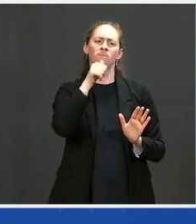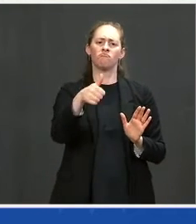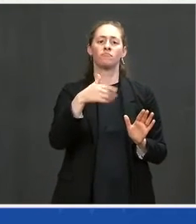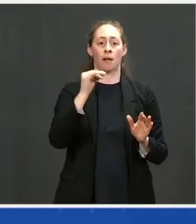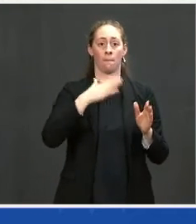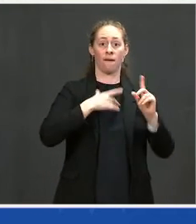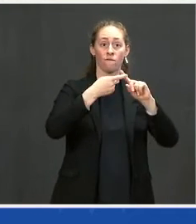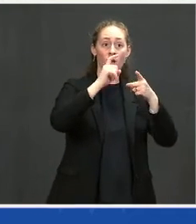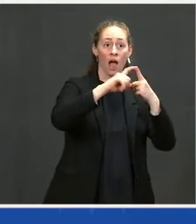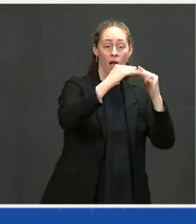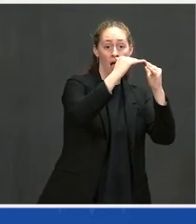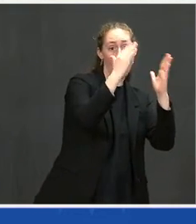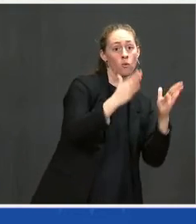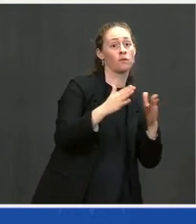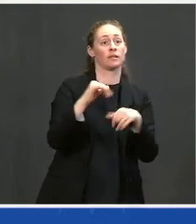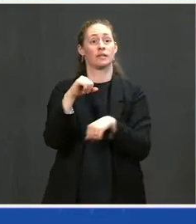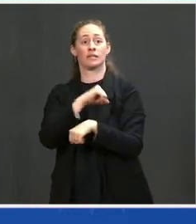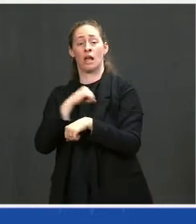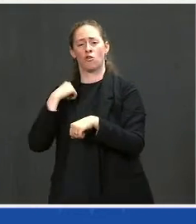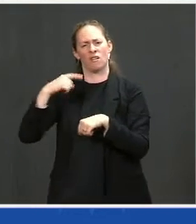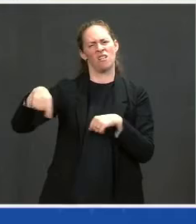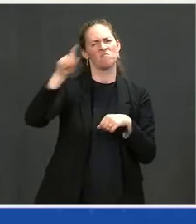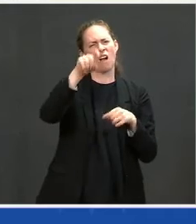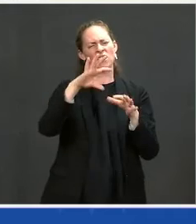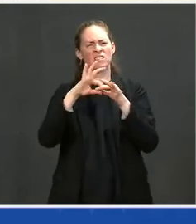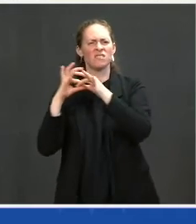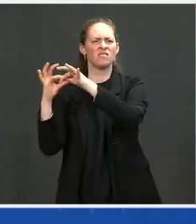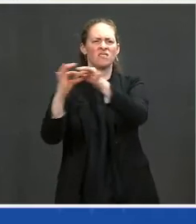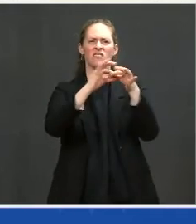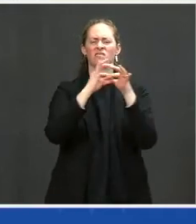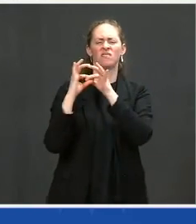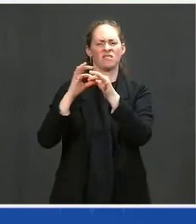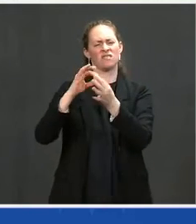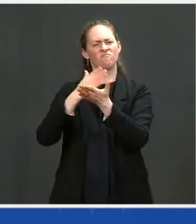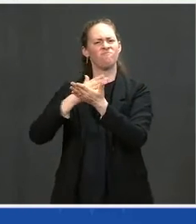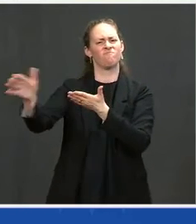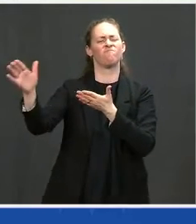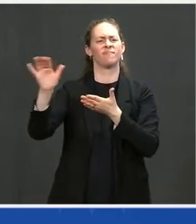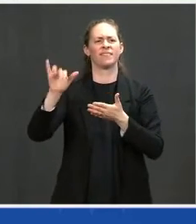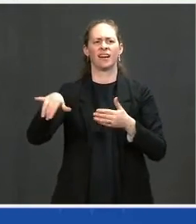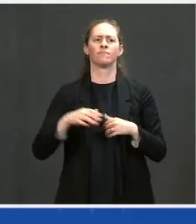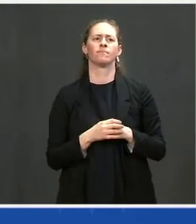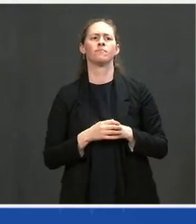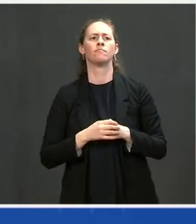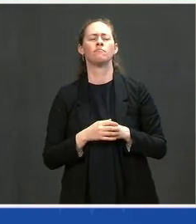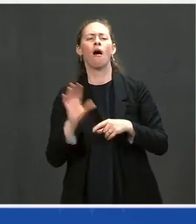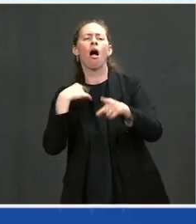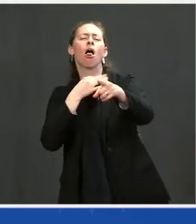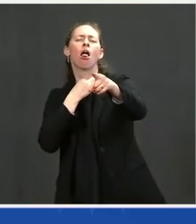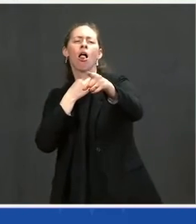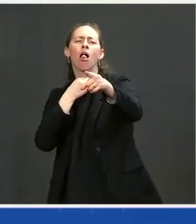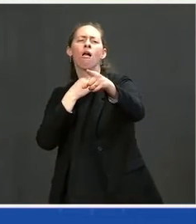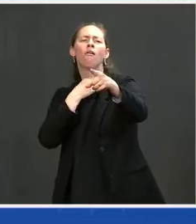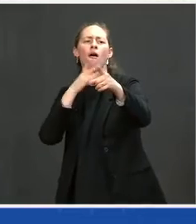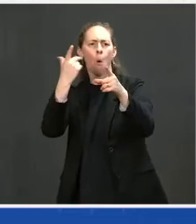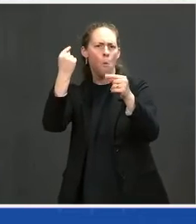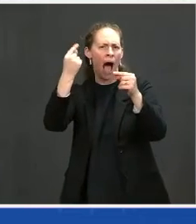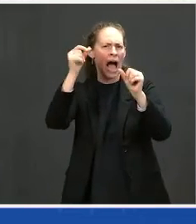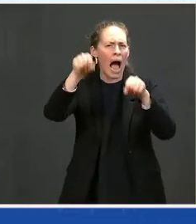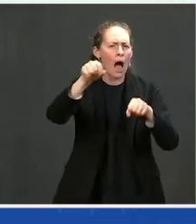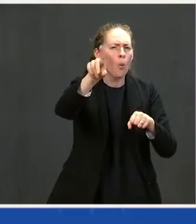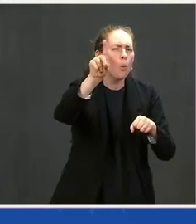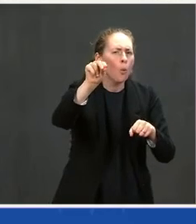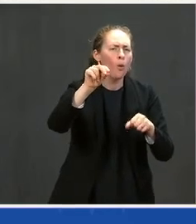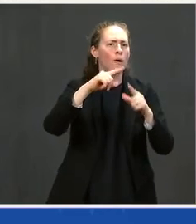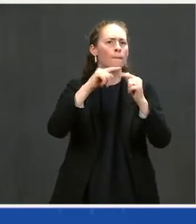law. Is there anything else you can do about it besides passing legislation? The answer is yes, but I'm not going to